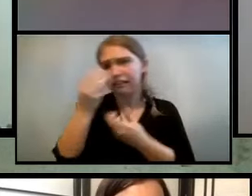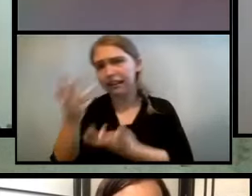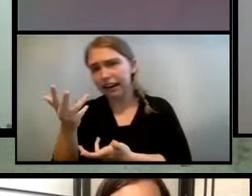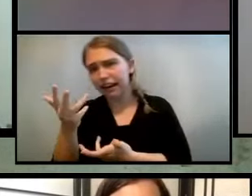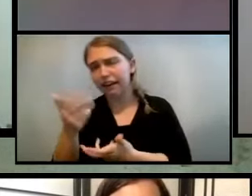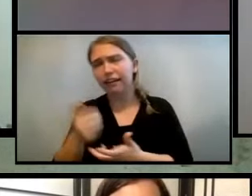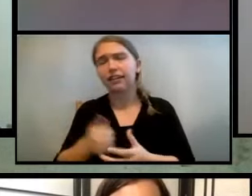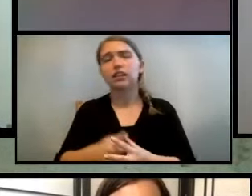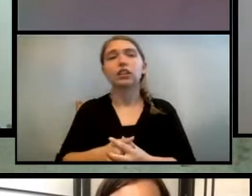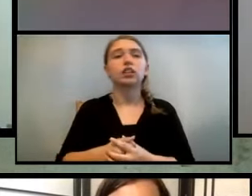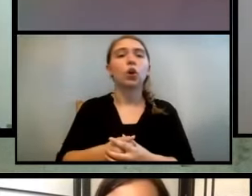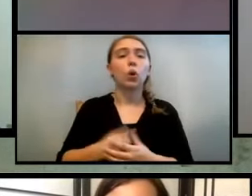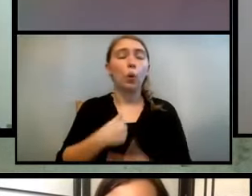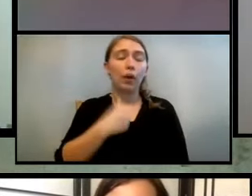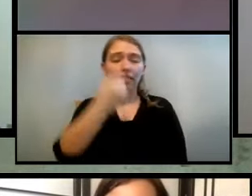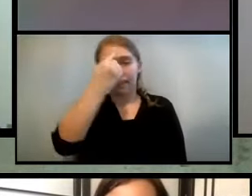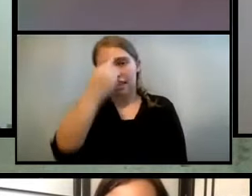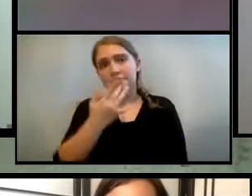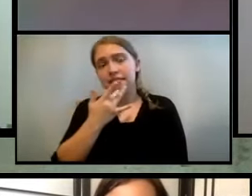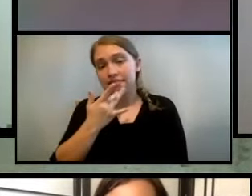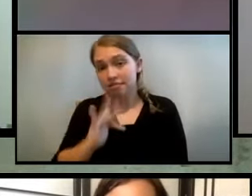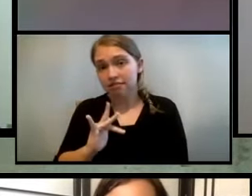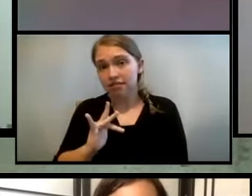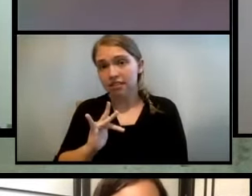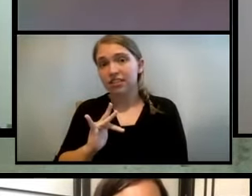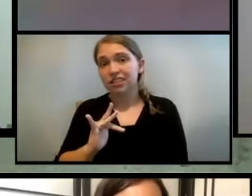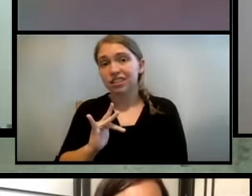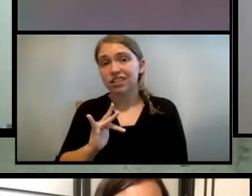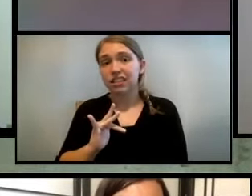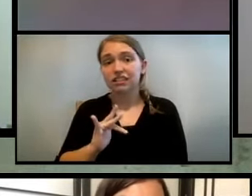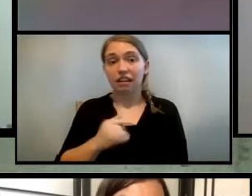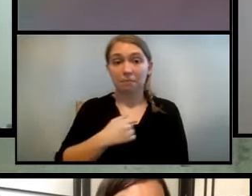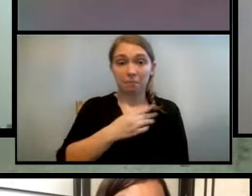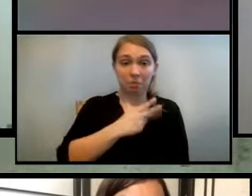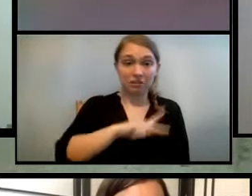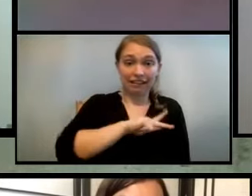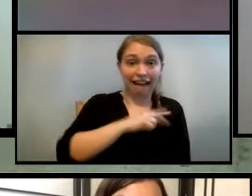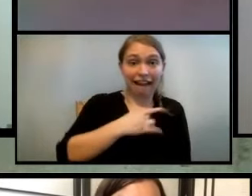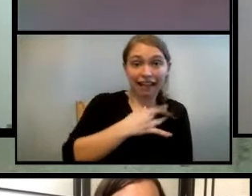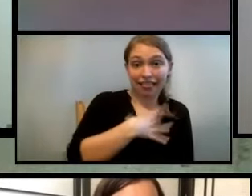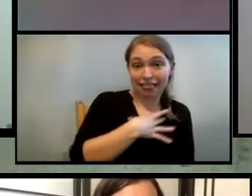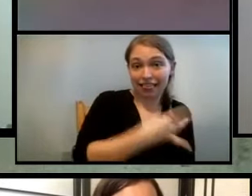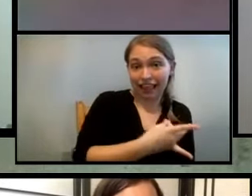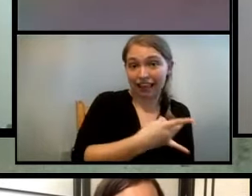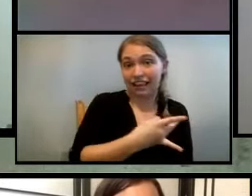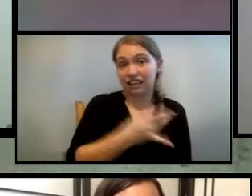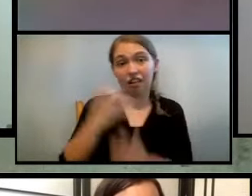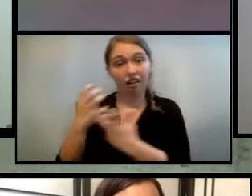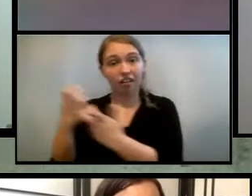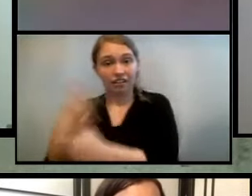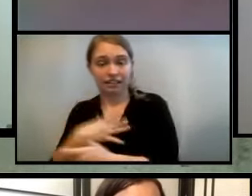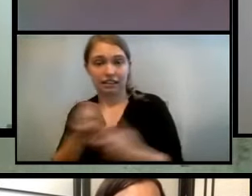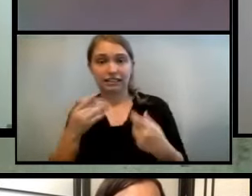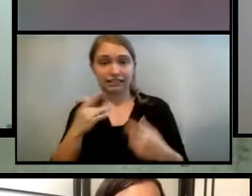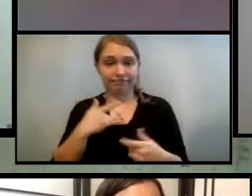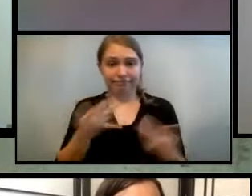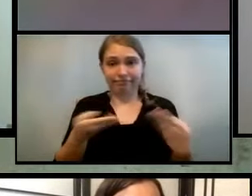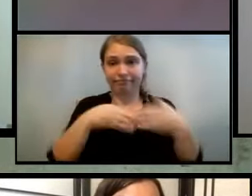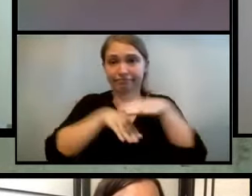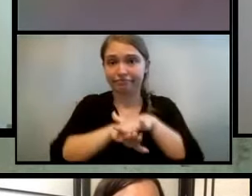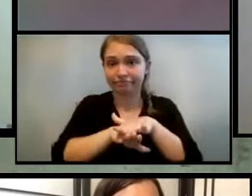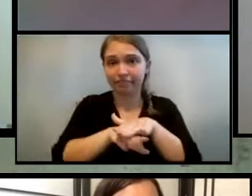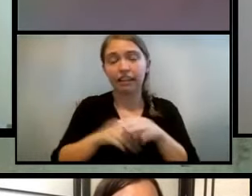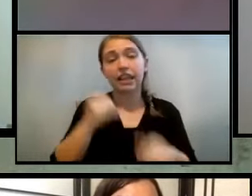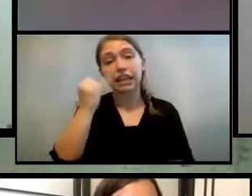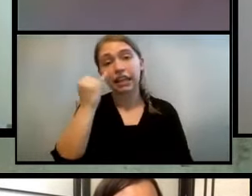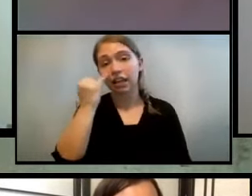So I think I'm lucky in that those first two things overlap. And so that's what I do. If something moves